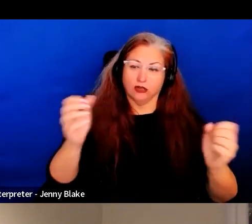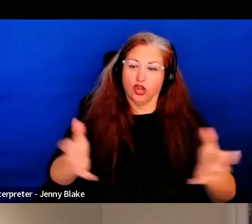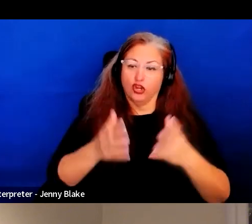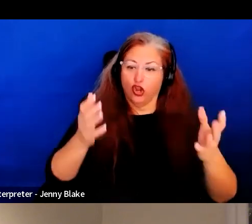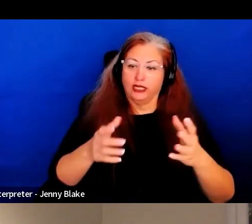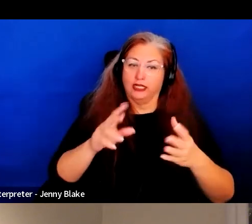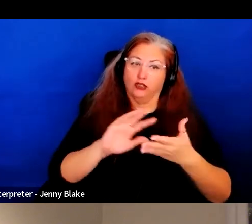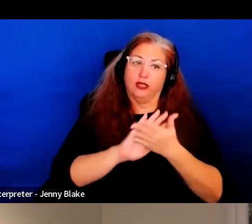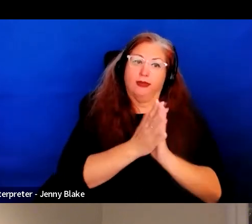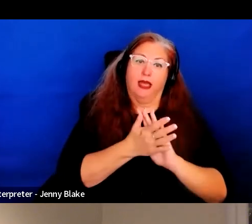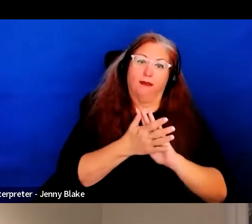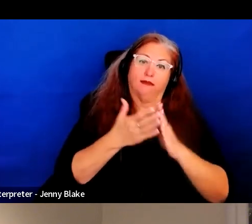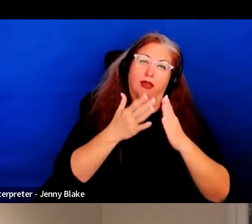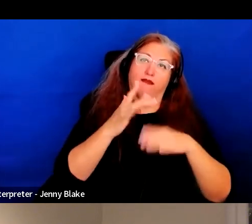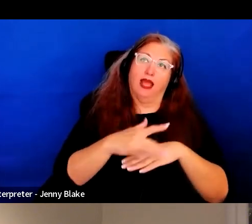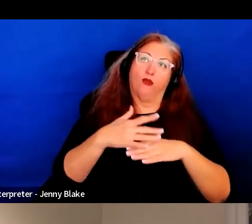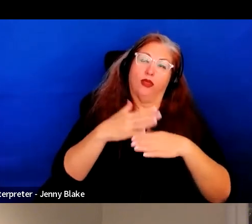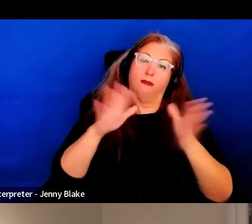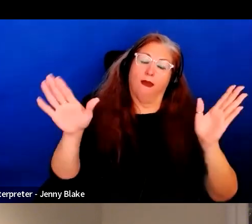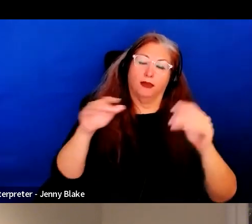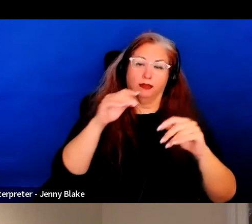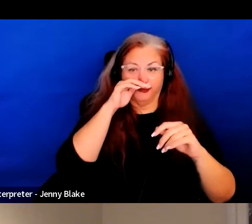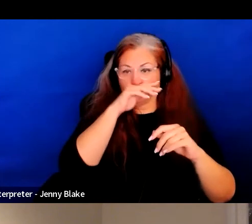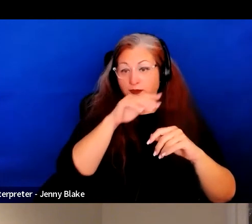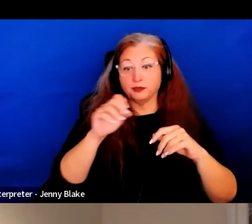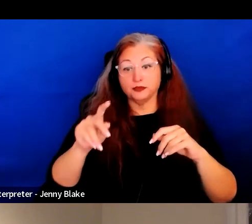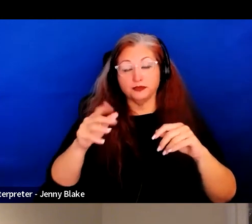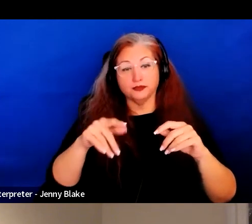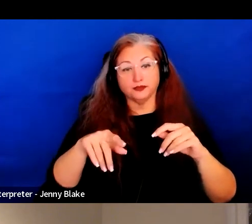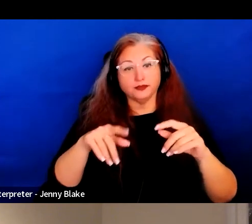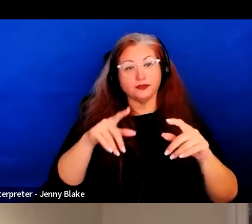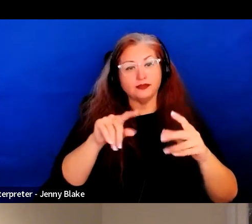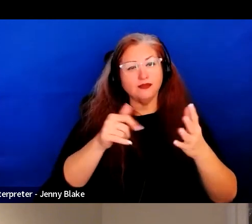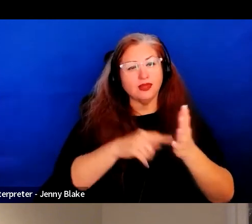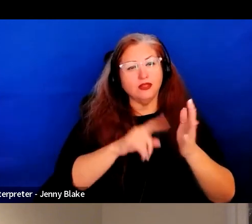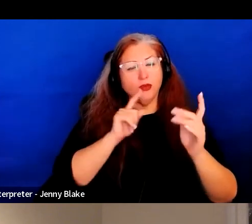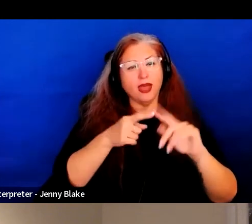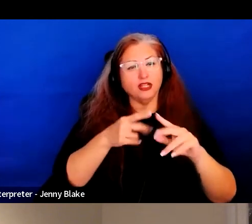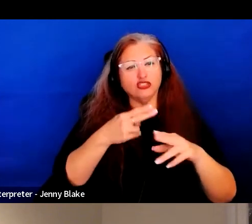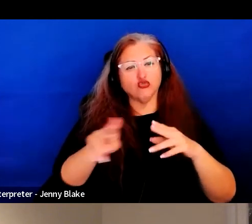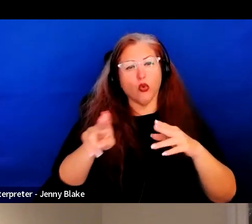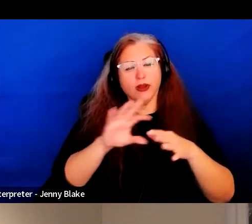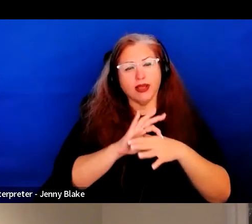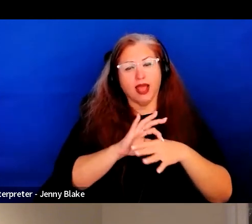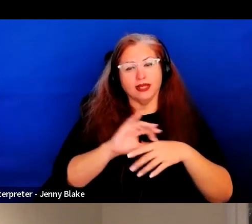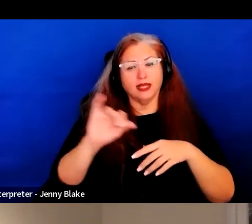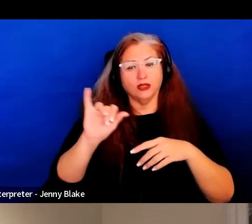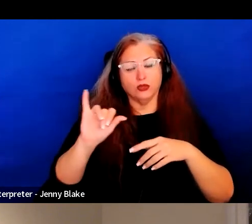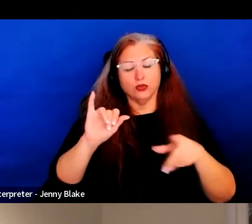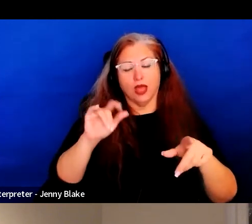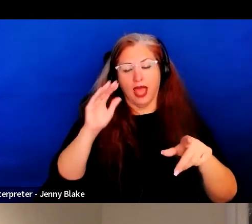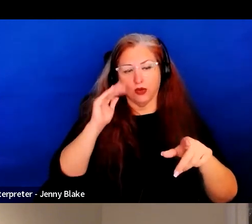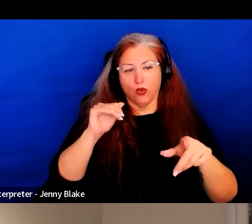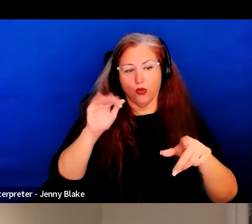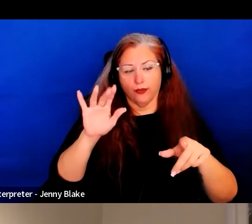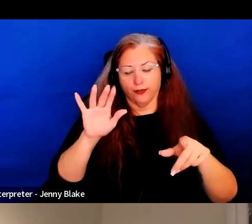eventually end up in public media. And then, there was something here about short content as well, which is, yeah. I know